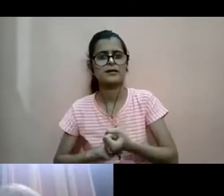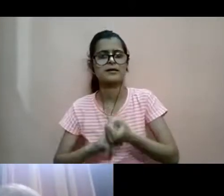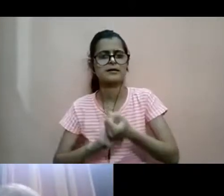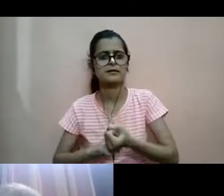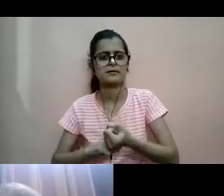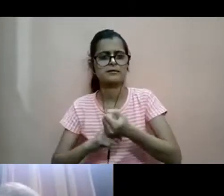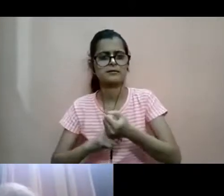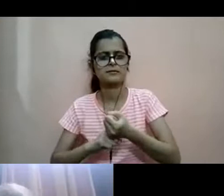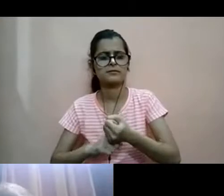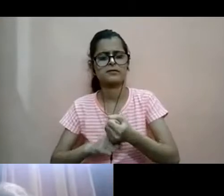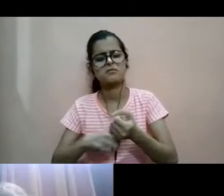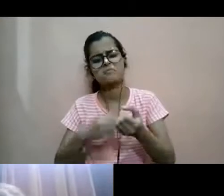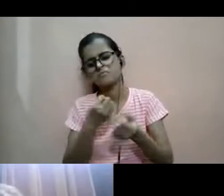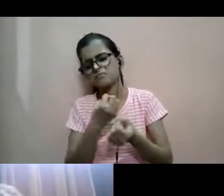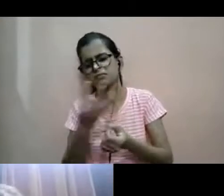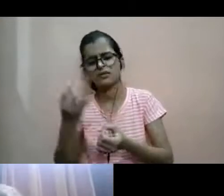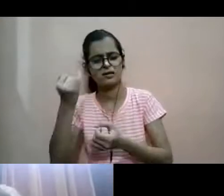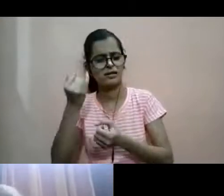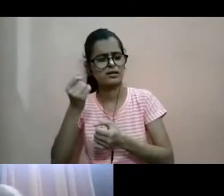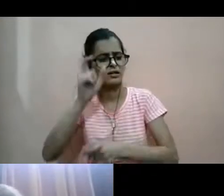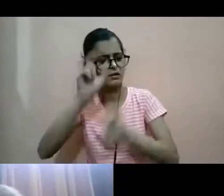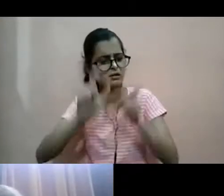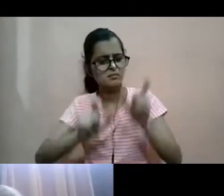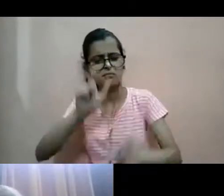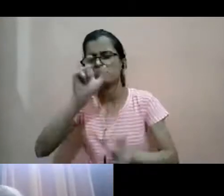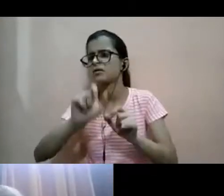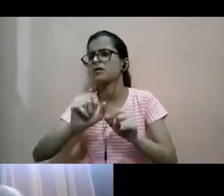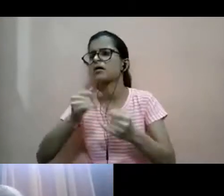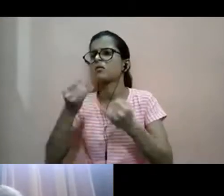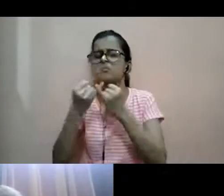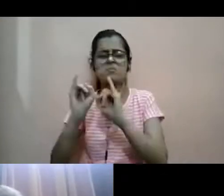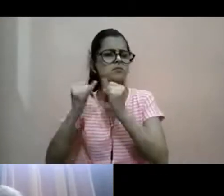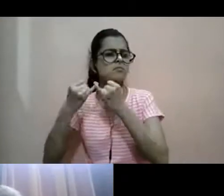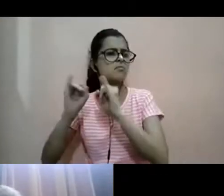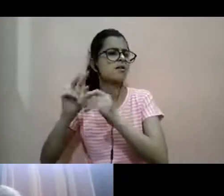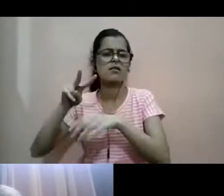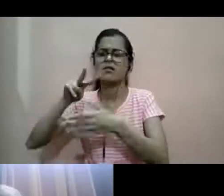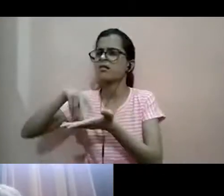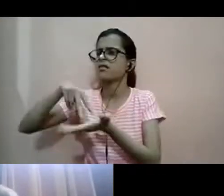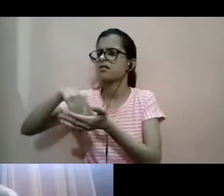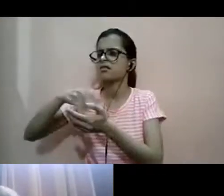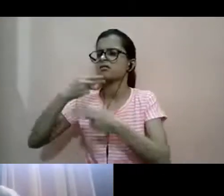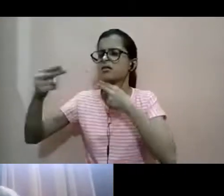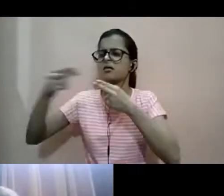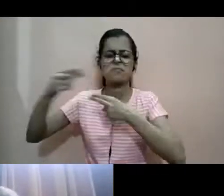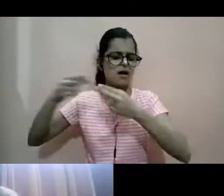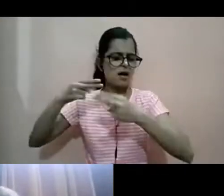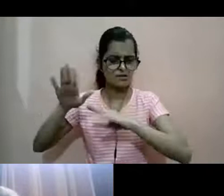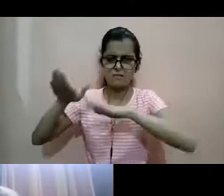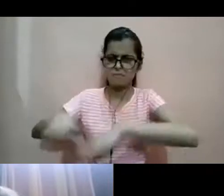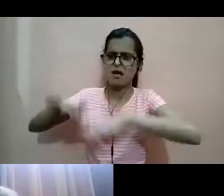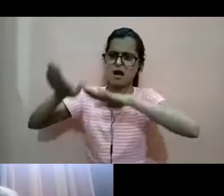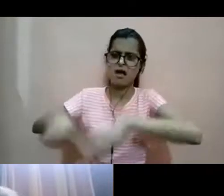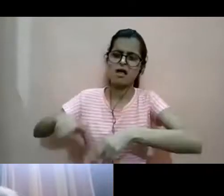many of the ideals of independence and the stigma of dependency.